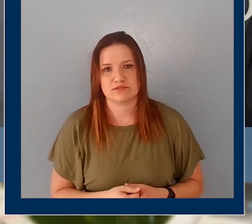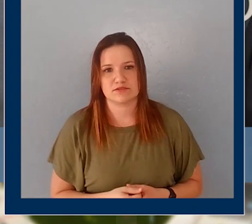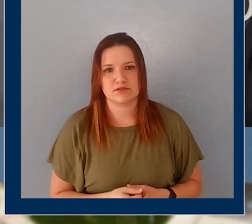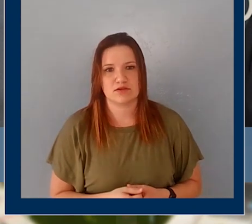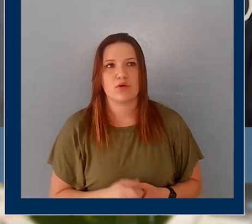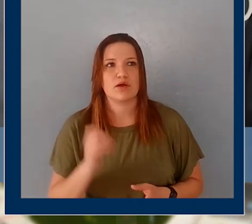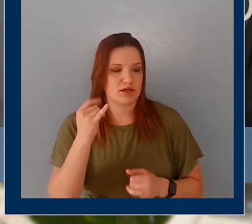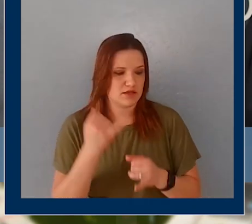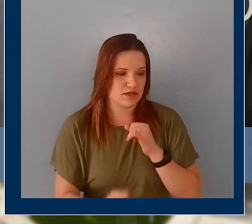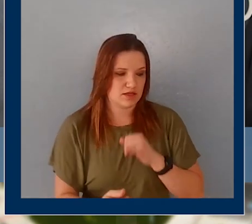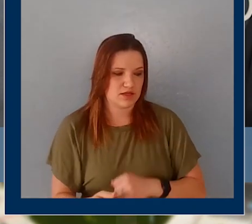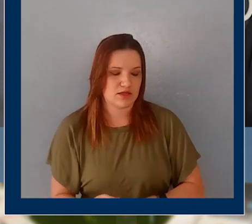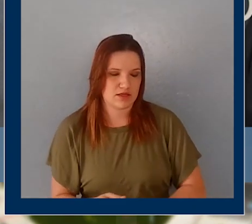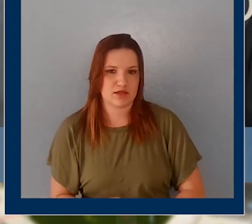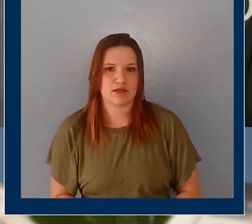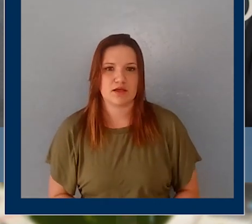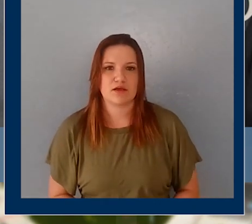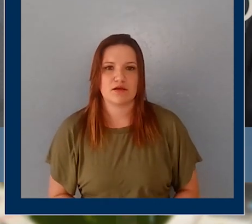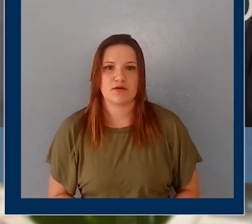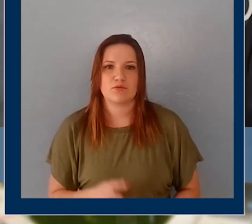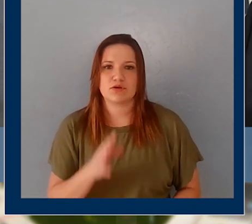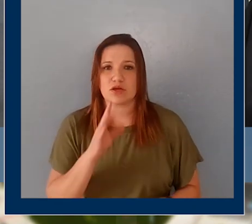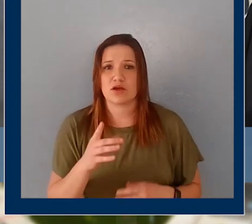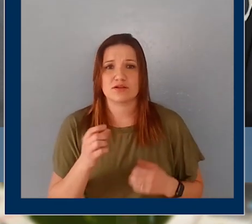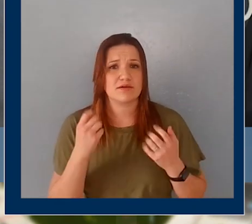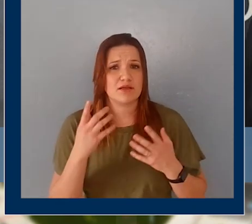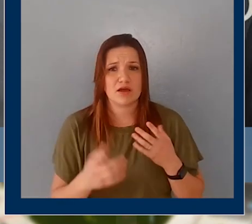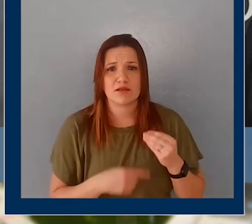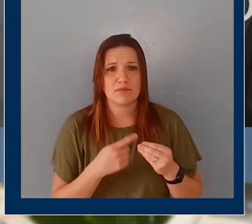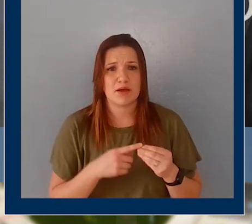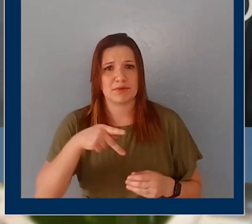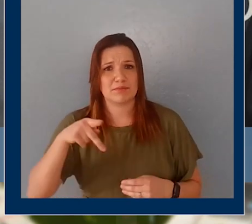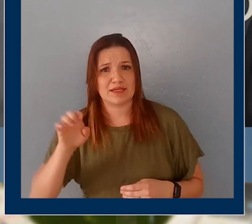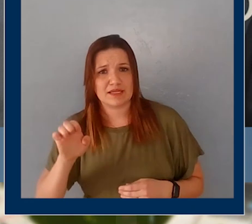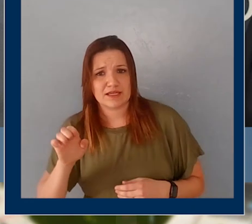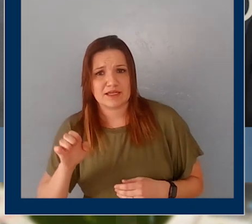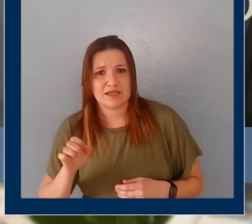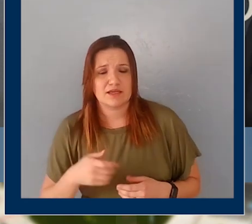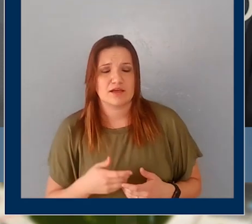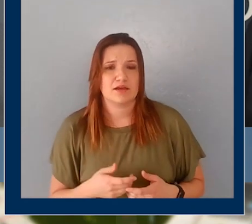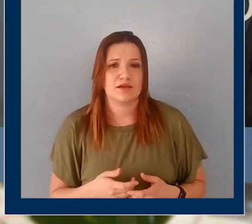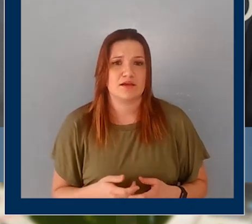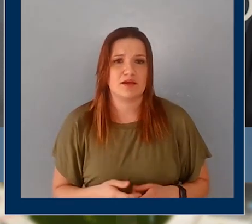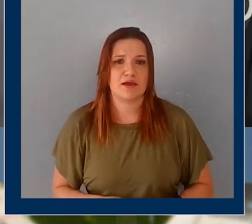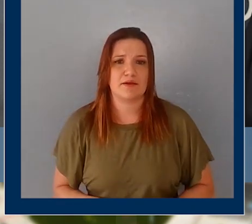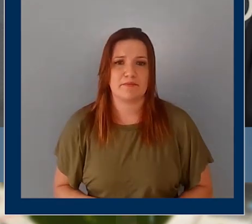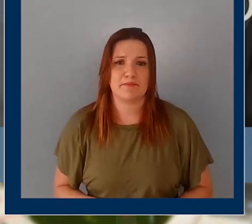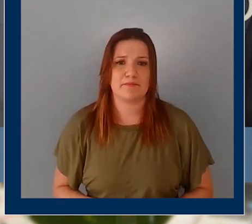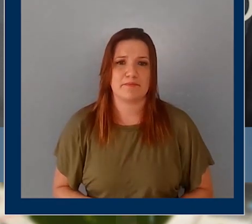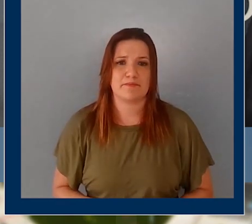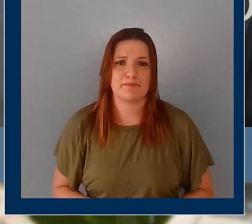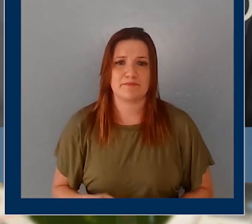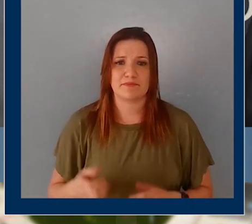Bajari and Maribel, building up our inventory in that area into the hundreds of